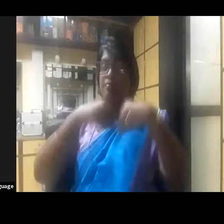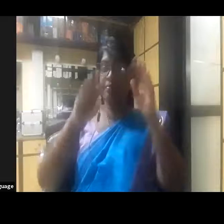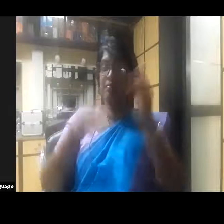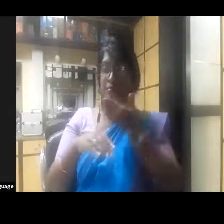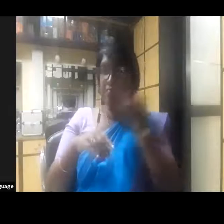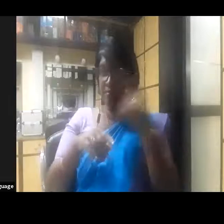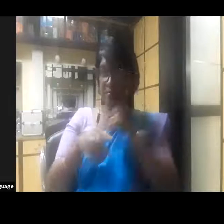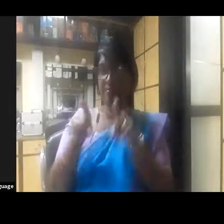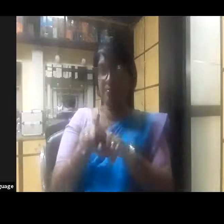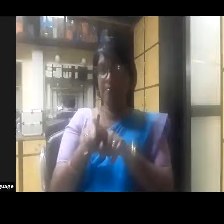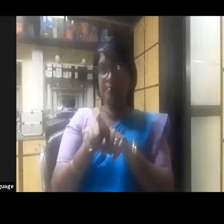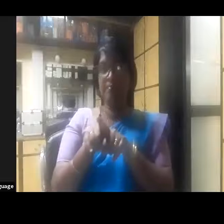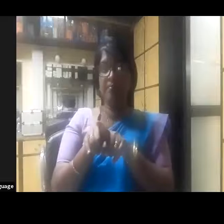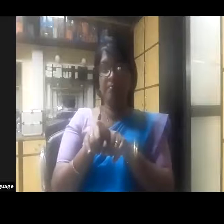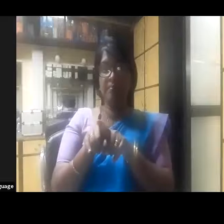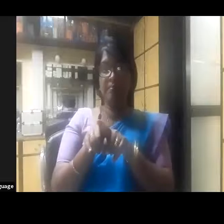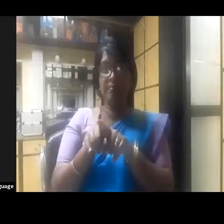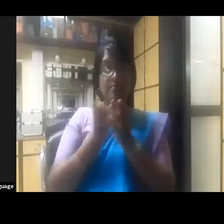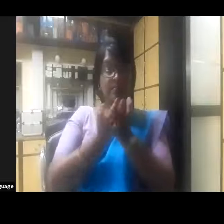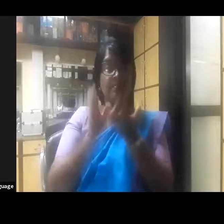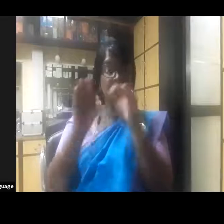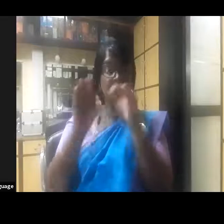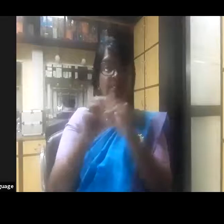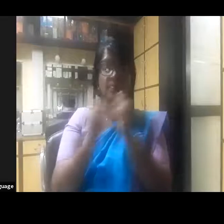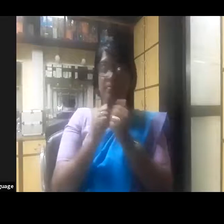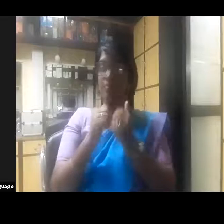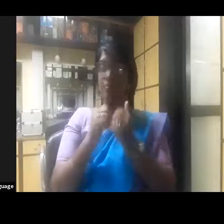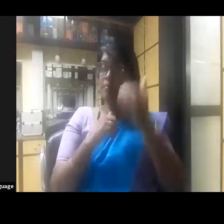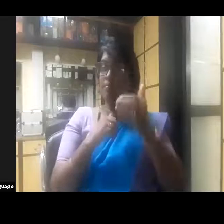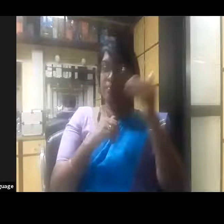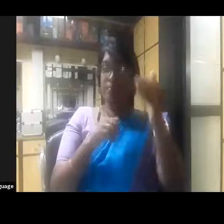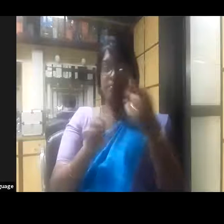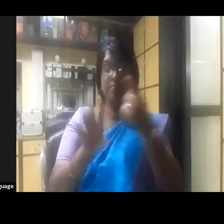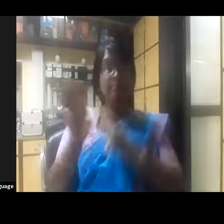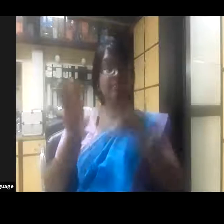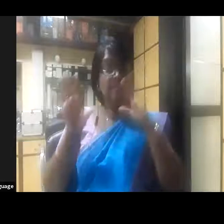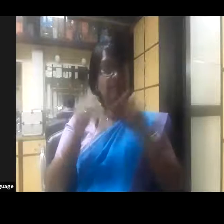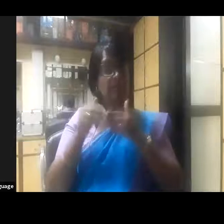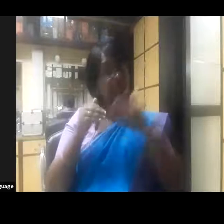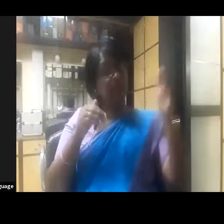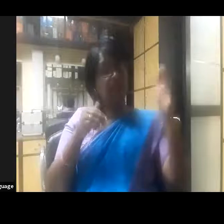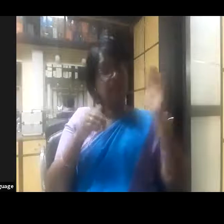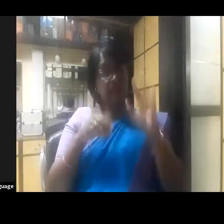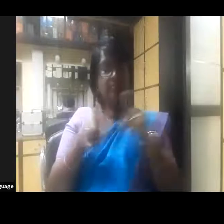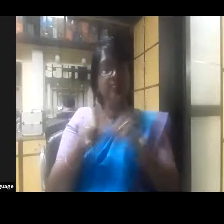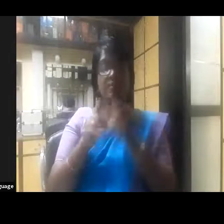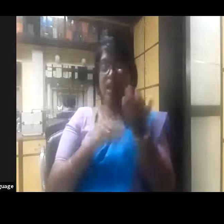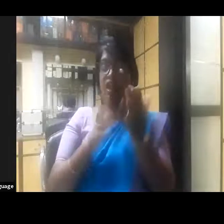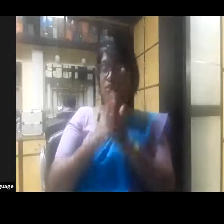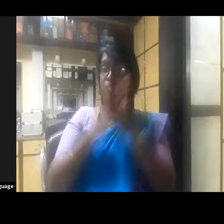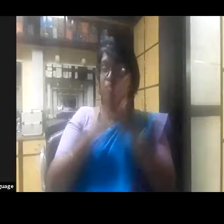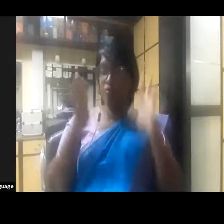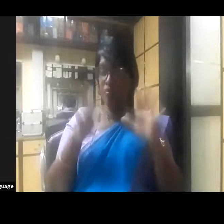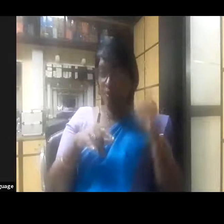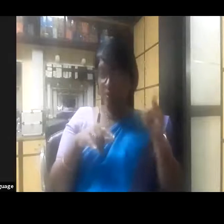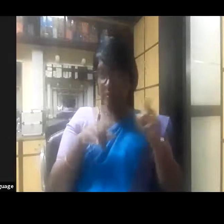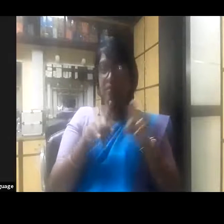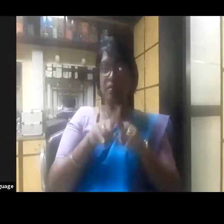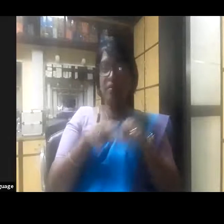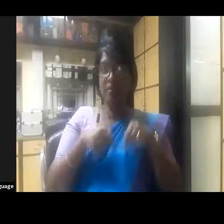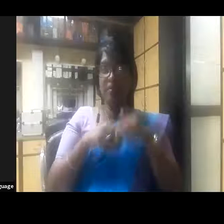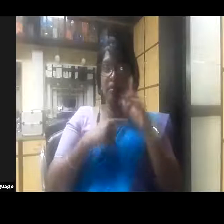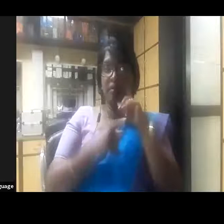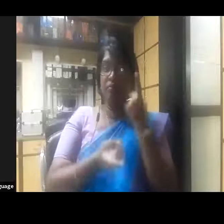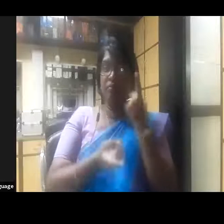next 3 decades. Market surveys conducted in order to understand the current market trends show that the market and industry